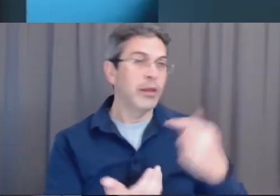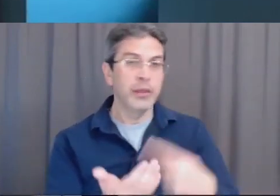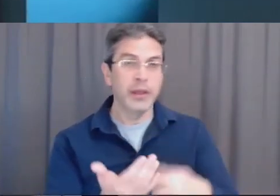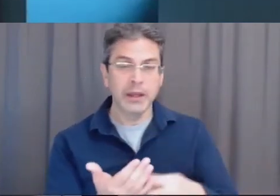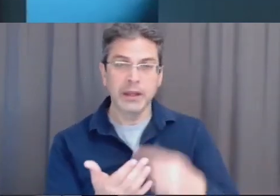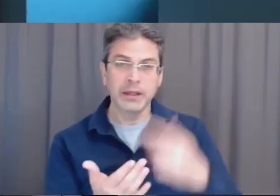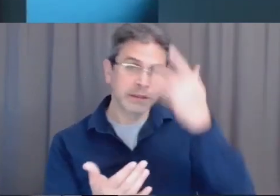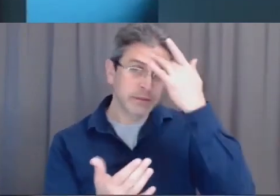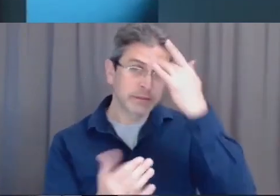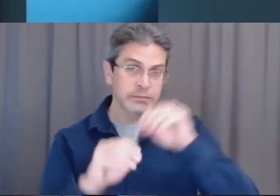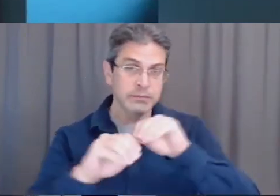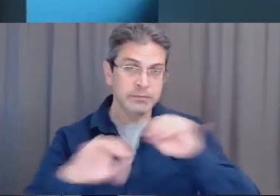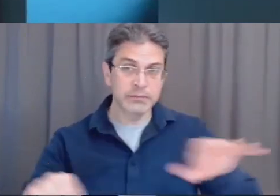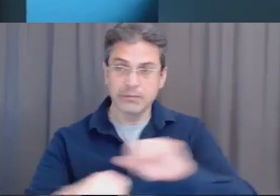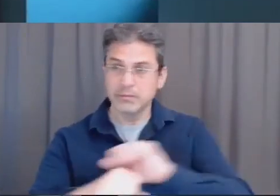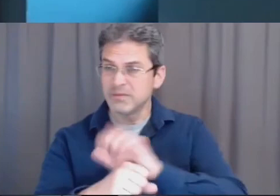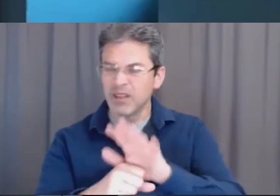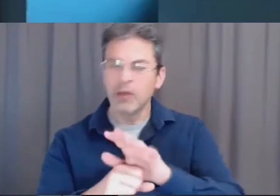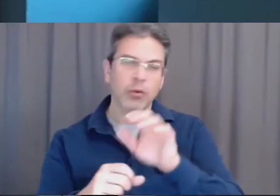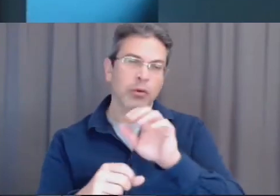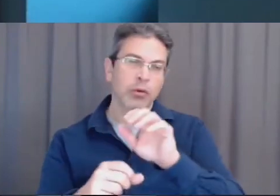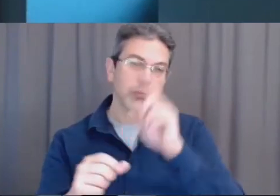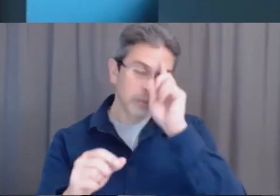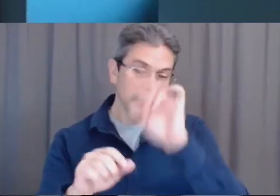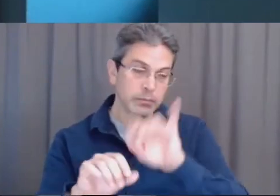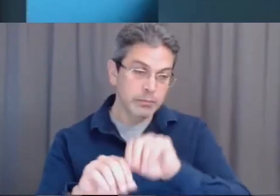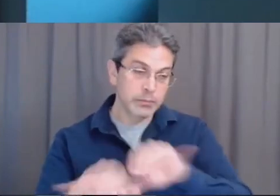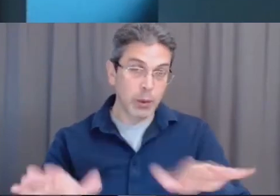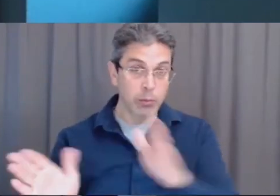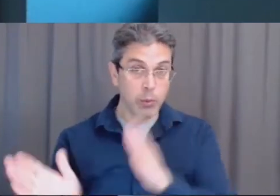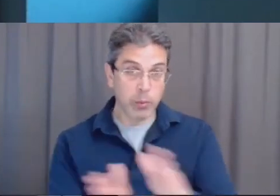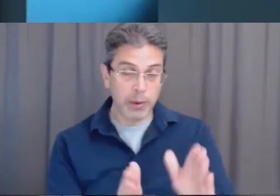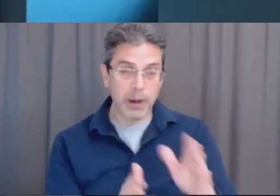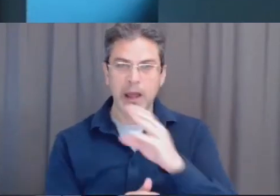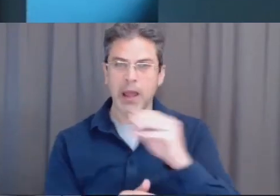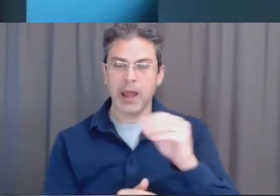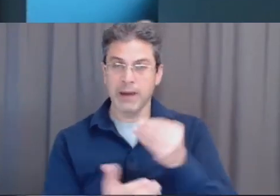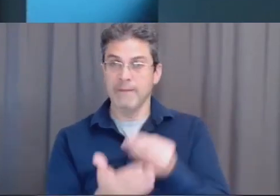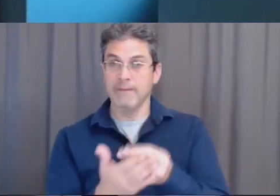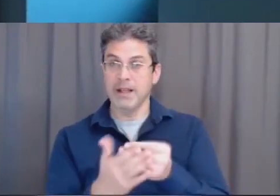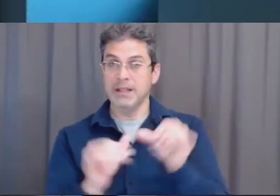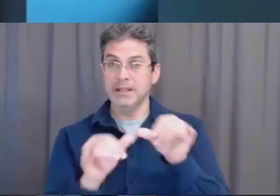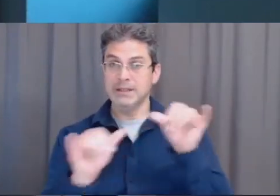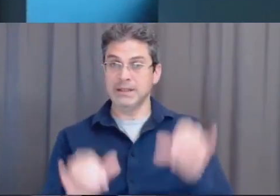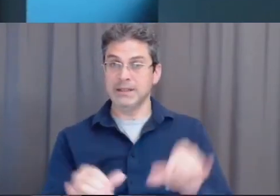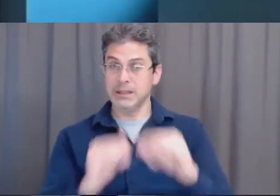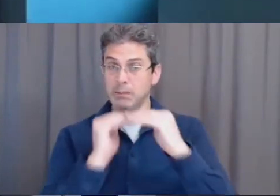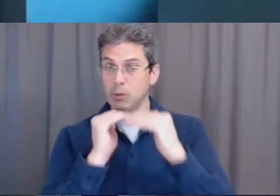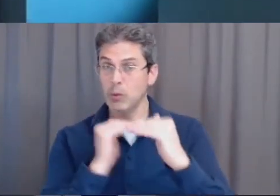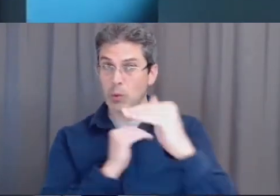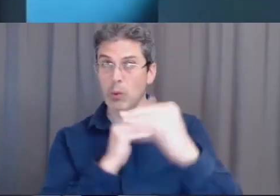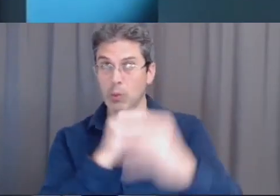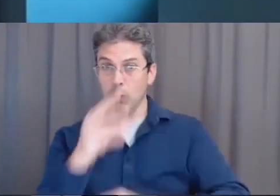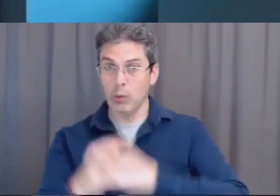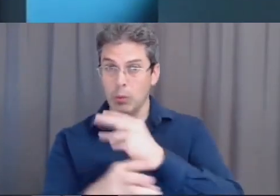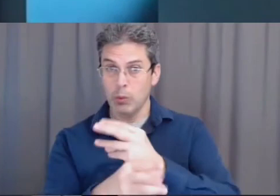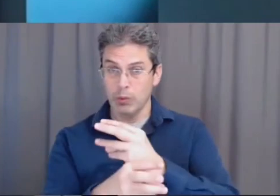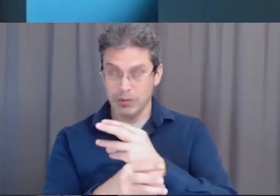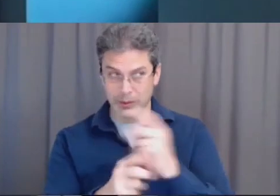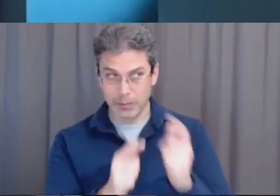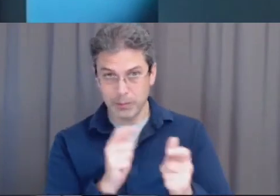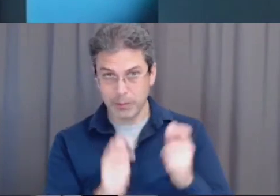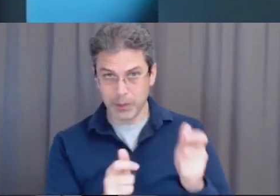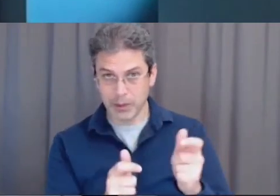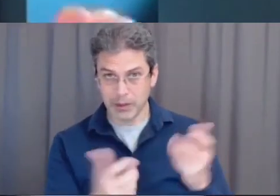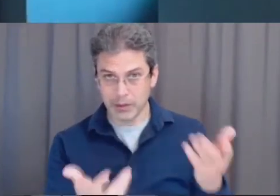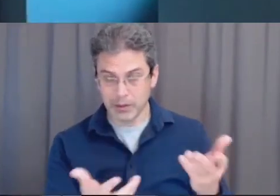preparedness and the stability of the global financial system. That's pretty darn big. And then there's a third area, which is areas where we're